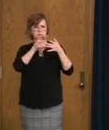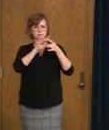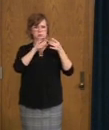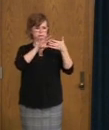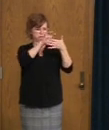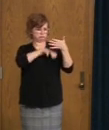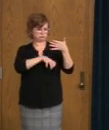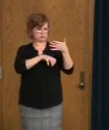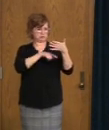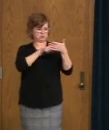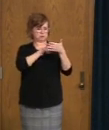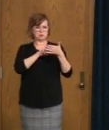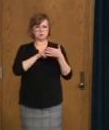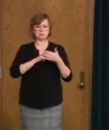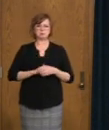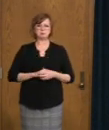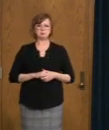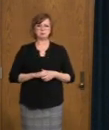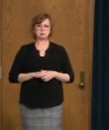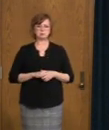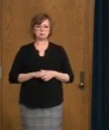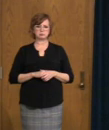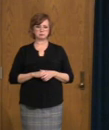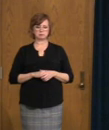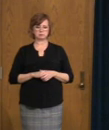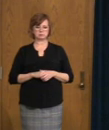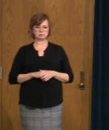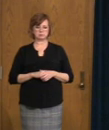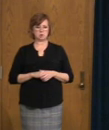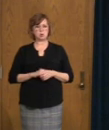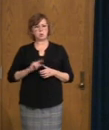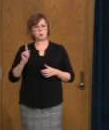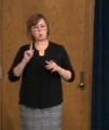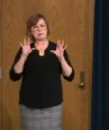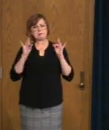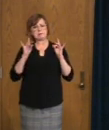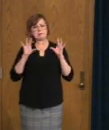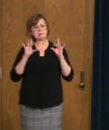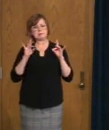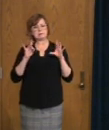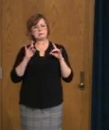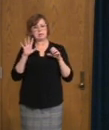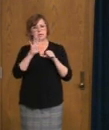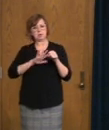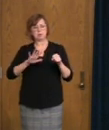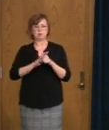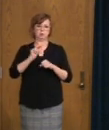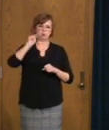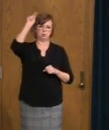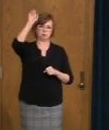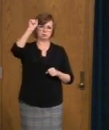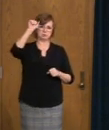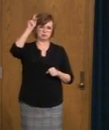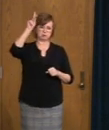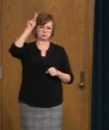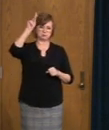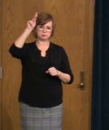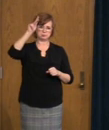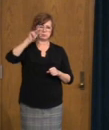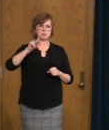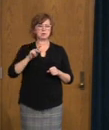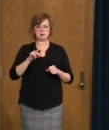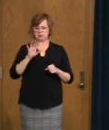hearing about the system that there's significant pressures in the north right now. We heard from someone a few